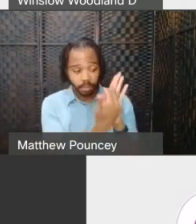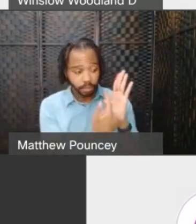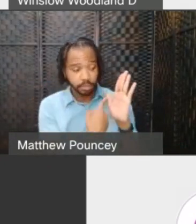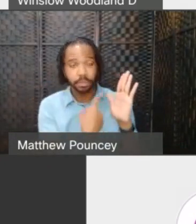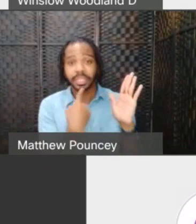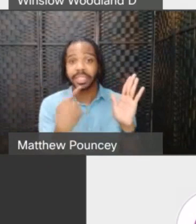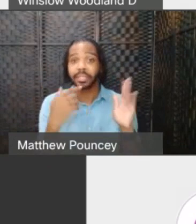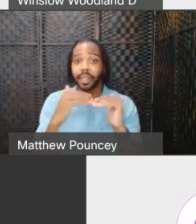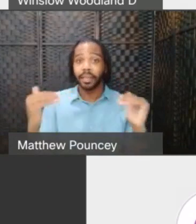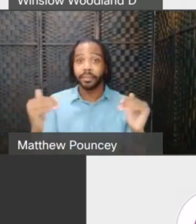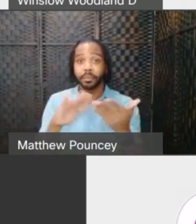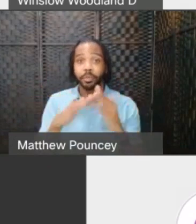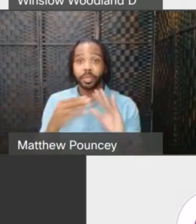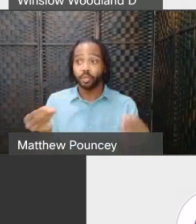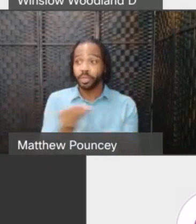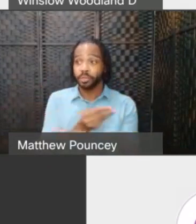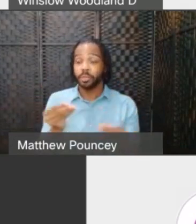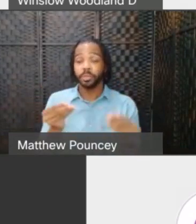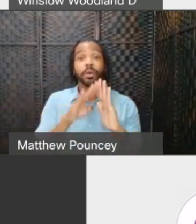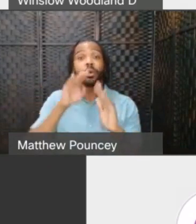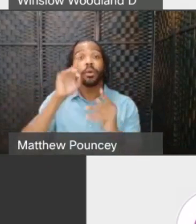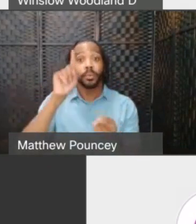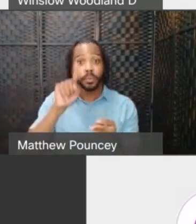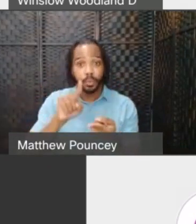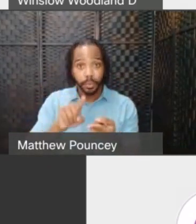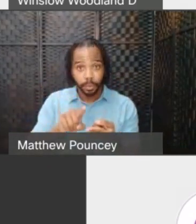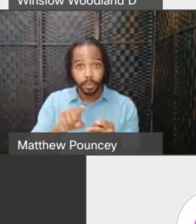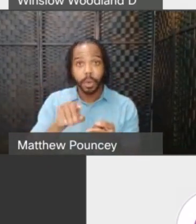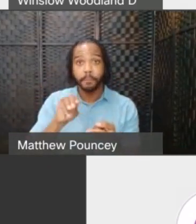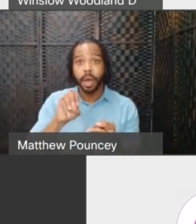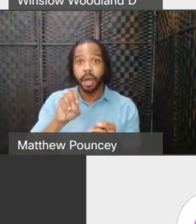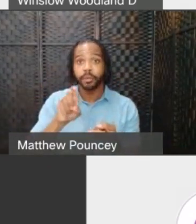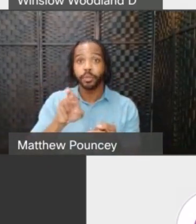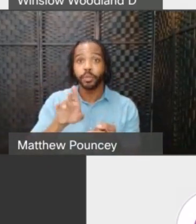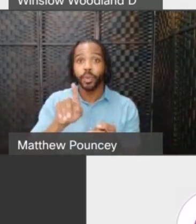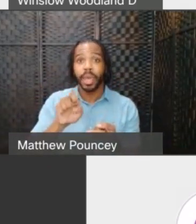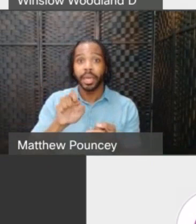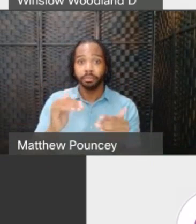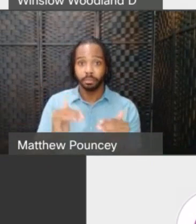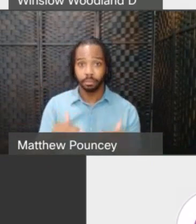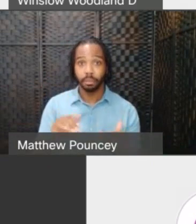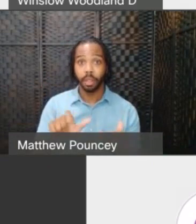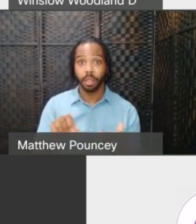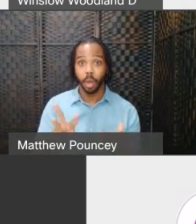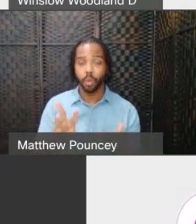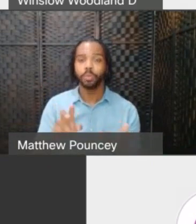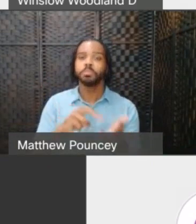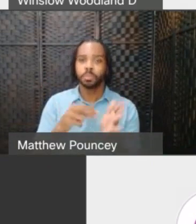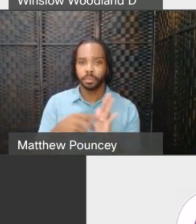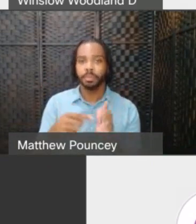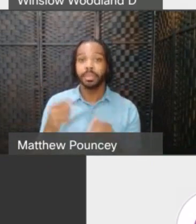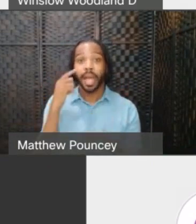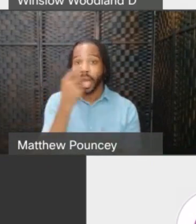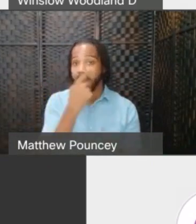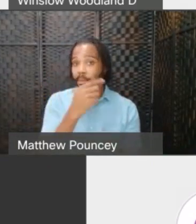community transmission in DC decreases to moderate or low, that eye protection in those instances